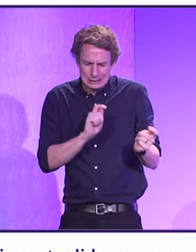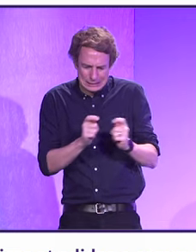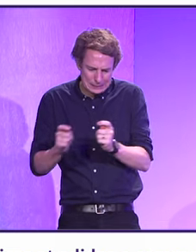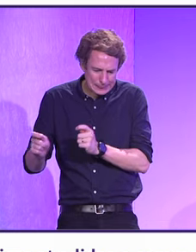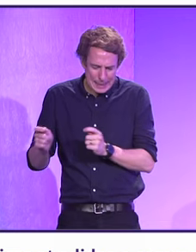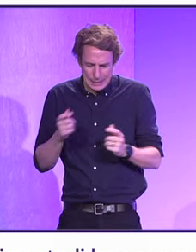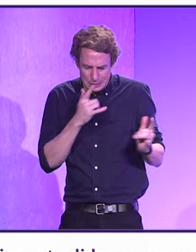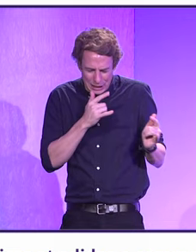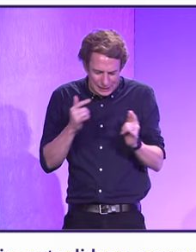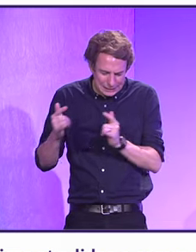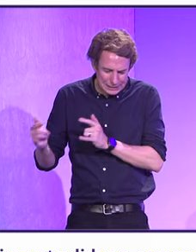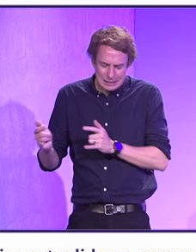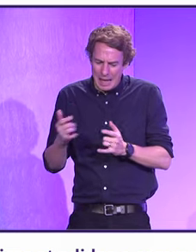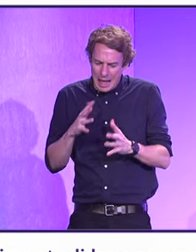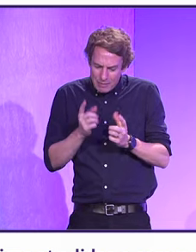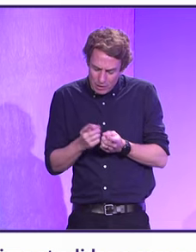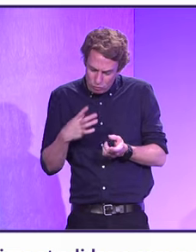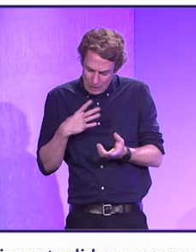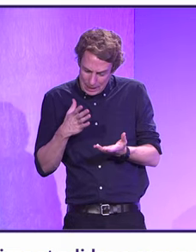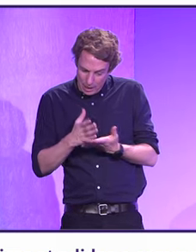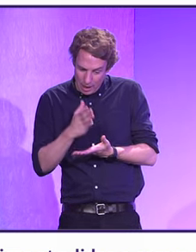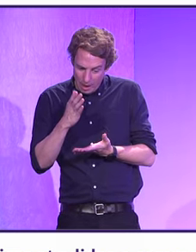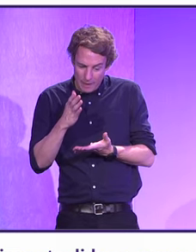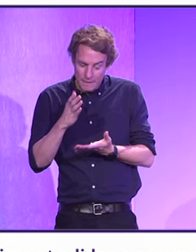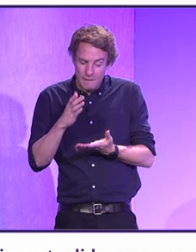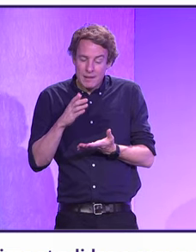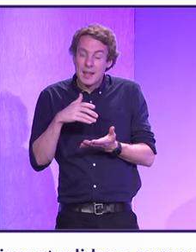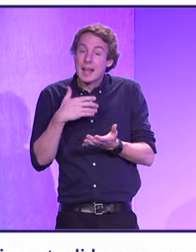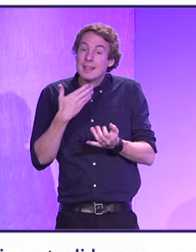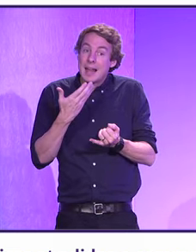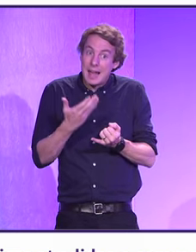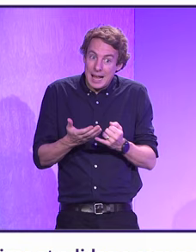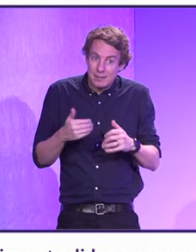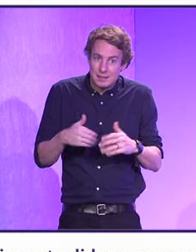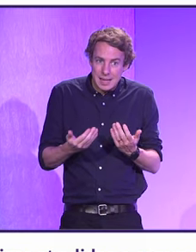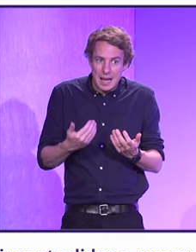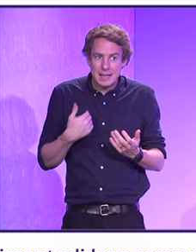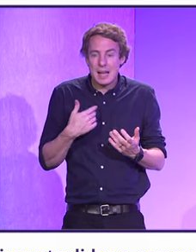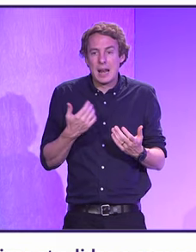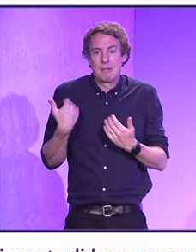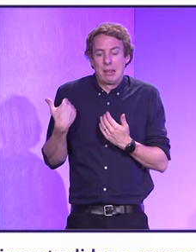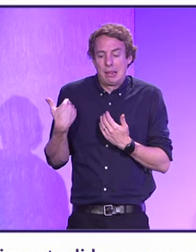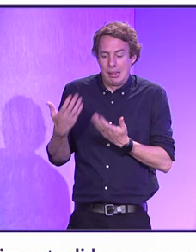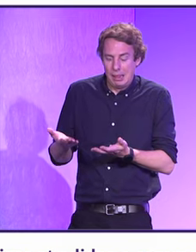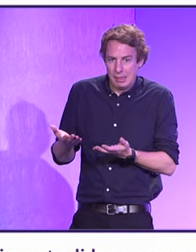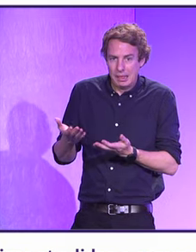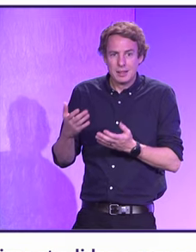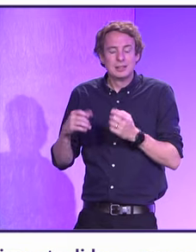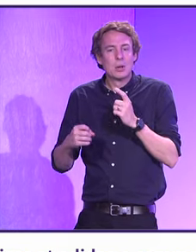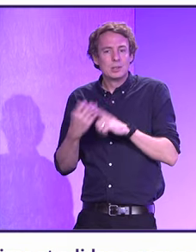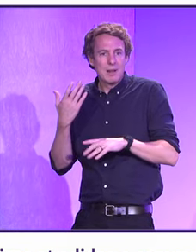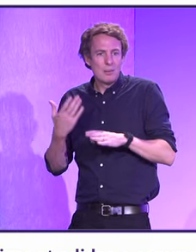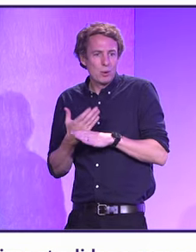to go through all the changes, to go through everything that would be live. And at the end of the day, it was a little bit of throwing the ball to the other side,